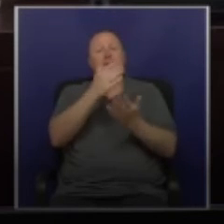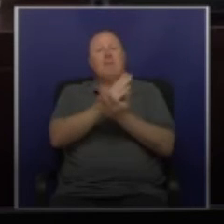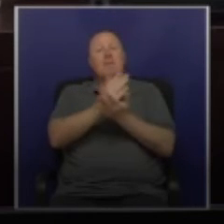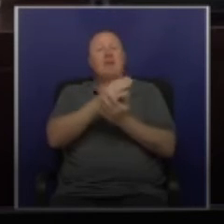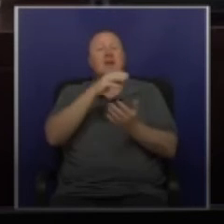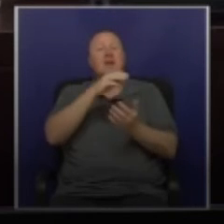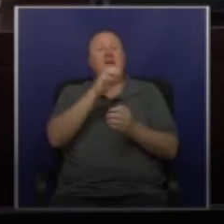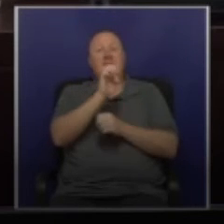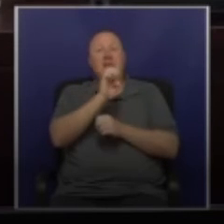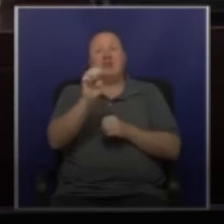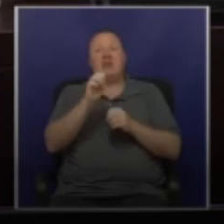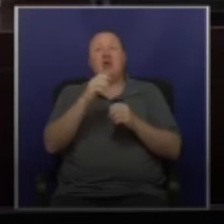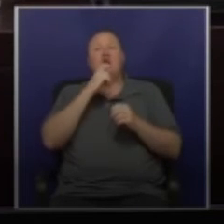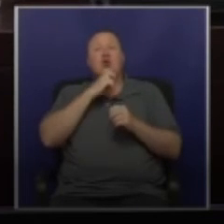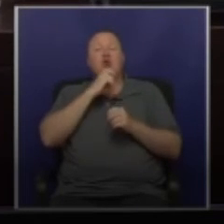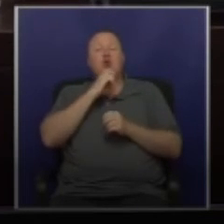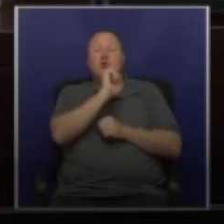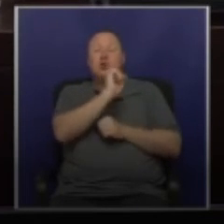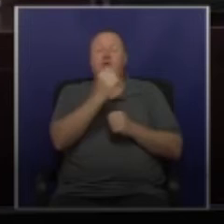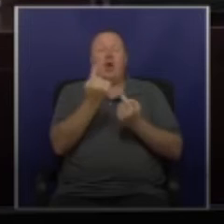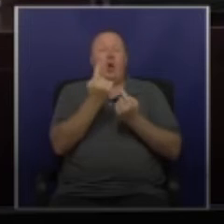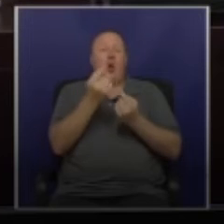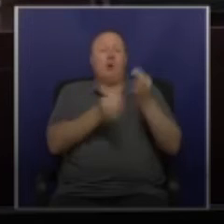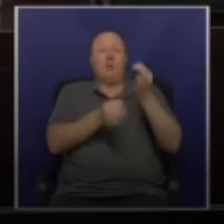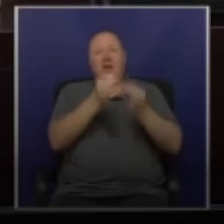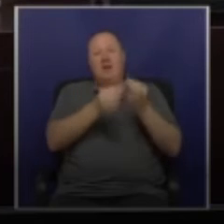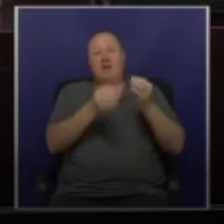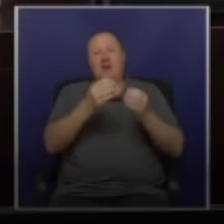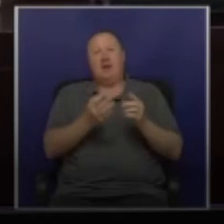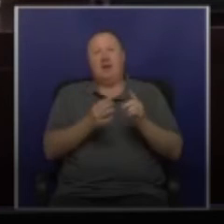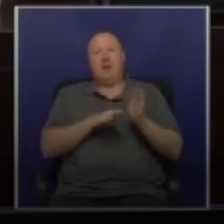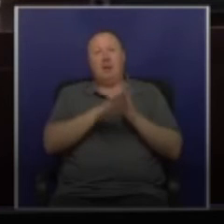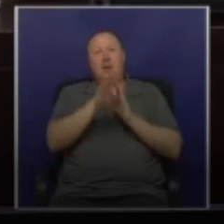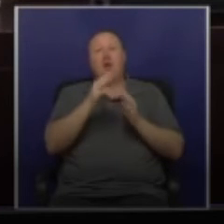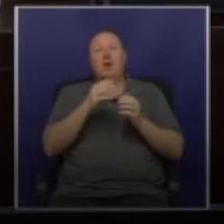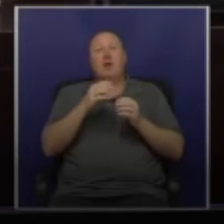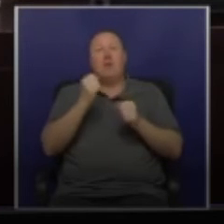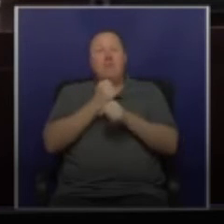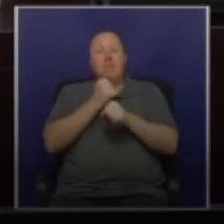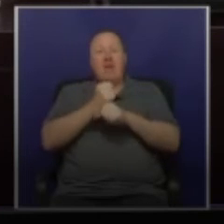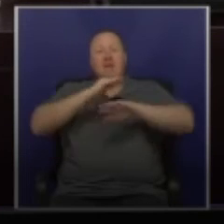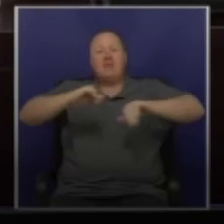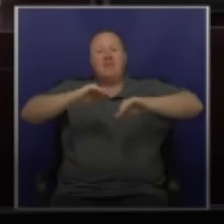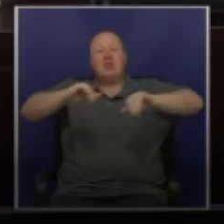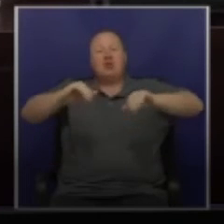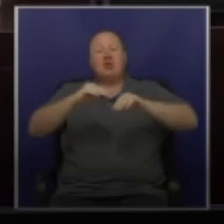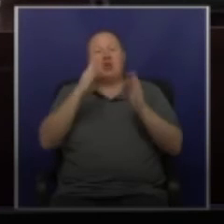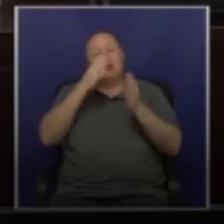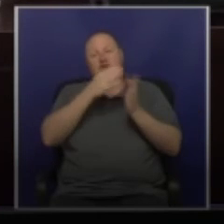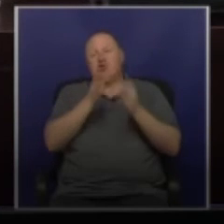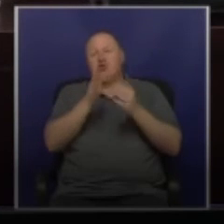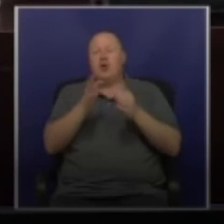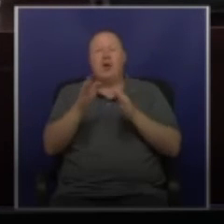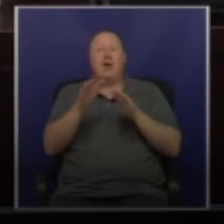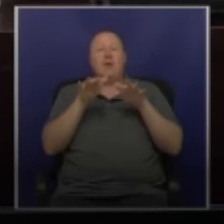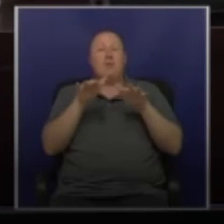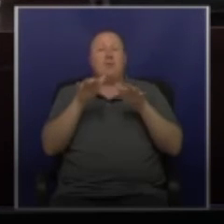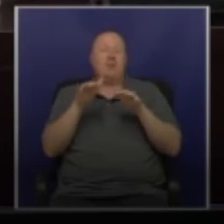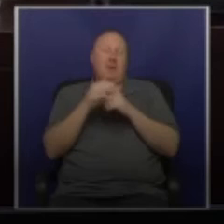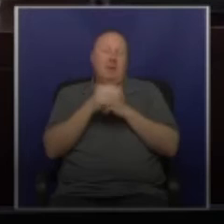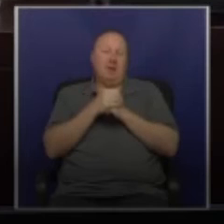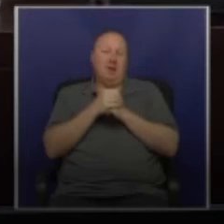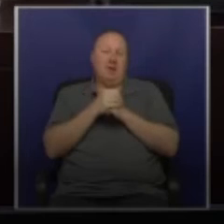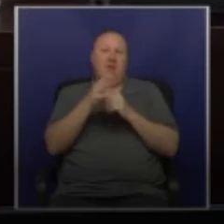using this tragedy for their own political gain, hoping that they can sow division and distract the South African people from their dismal failure as